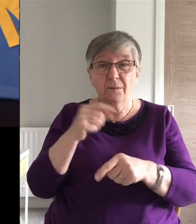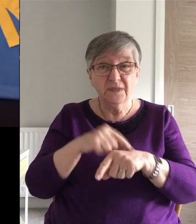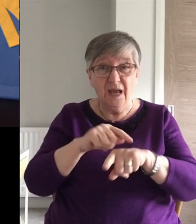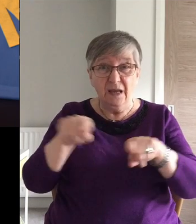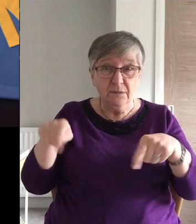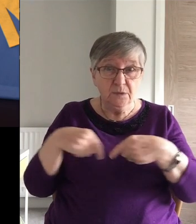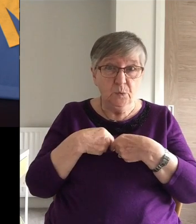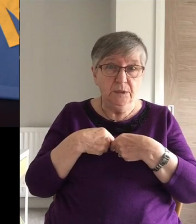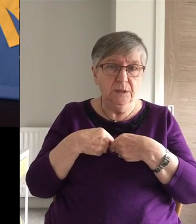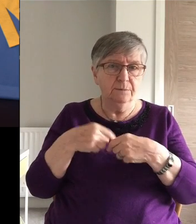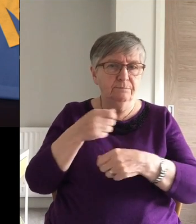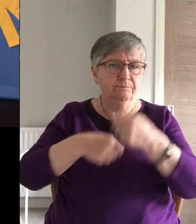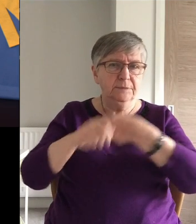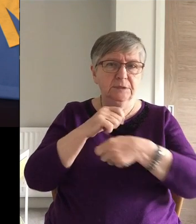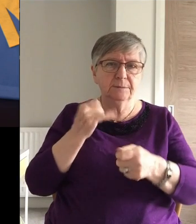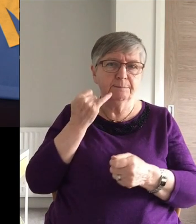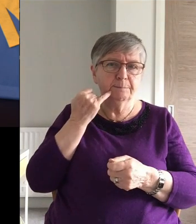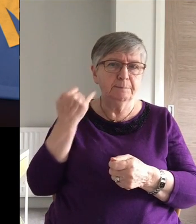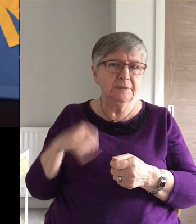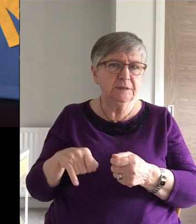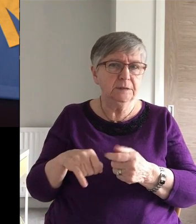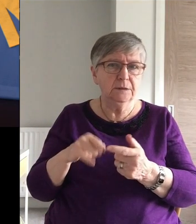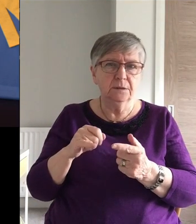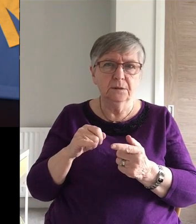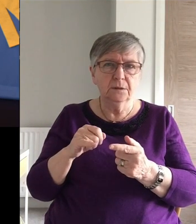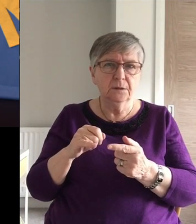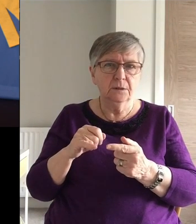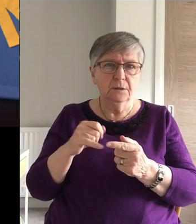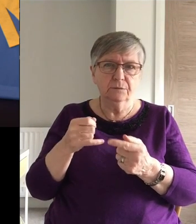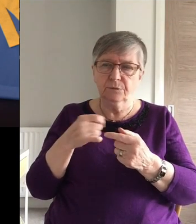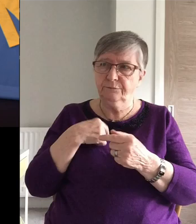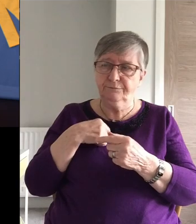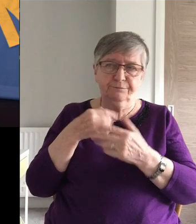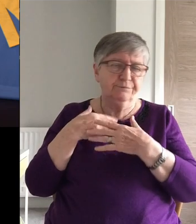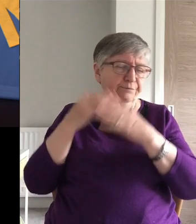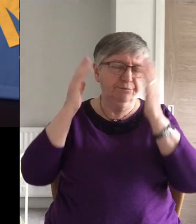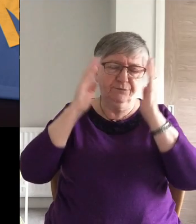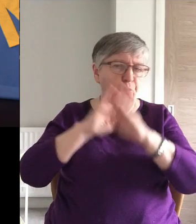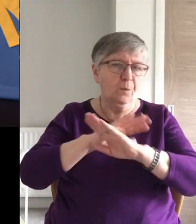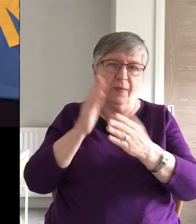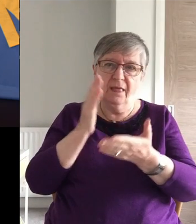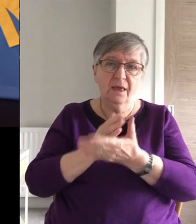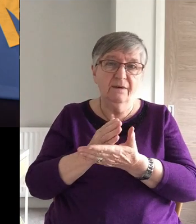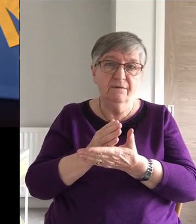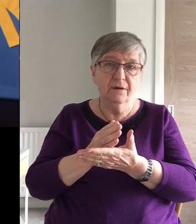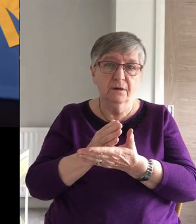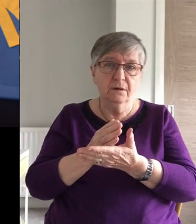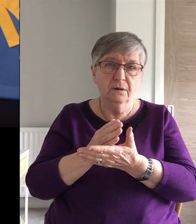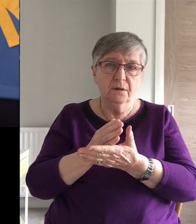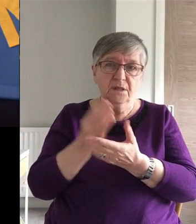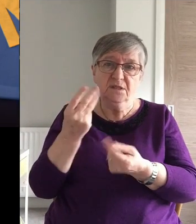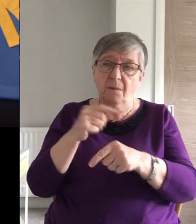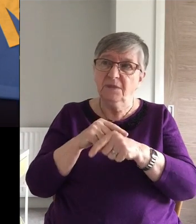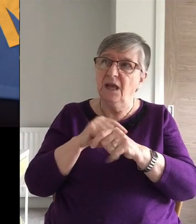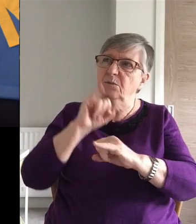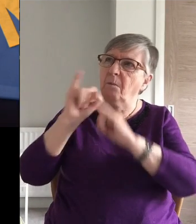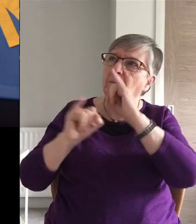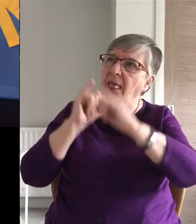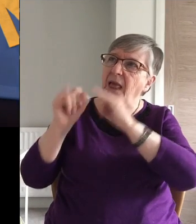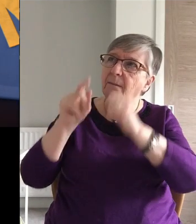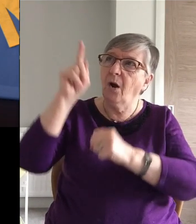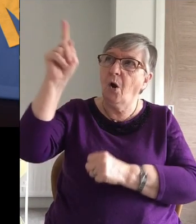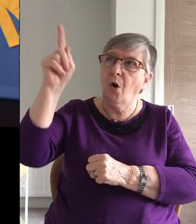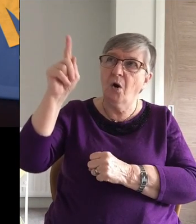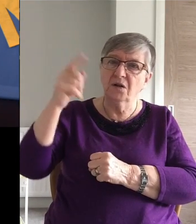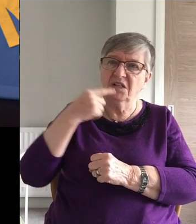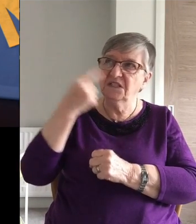Sometimes we just become more bitter. Sometimes we become more disillusioned. Sometimes we blame God and keep